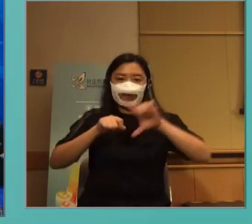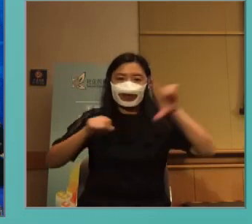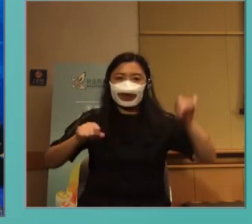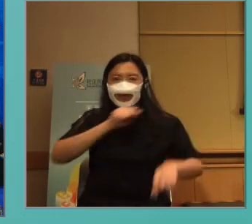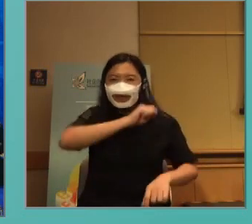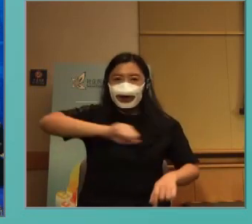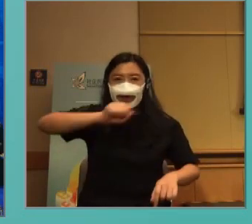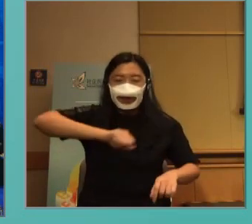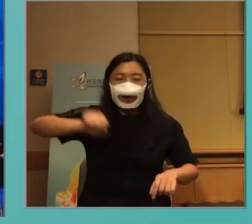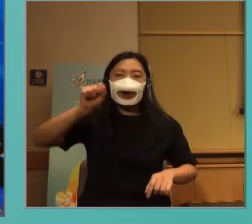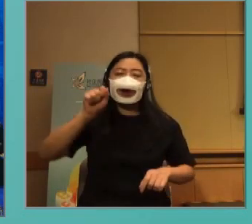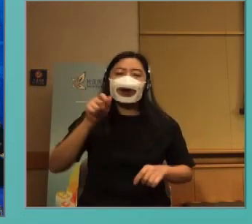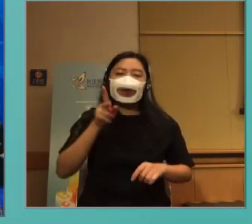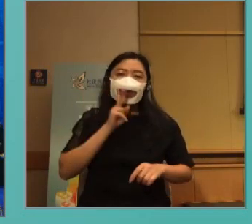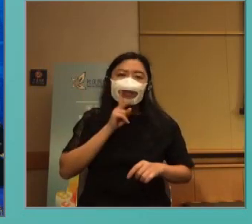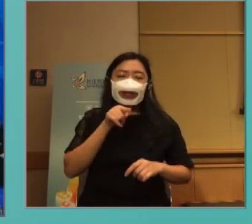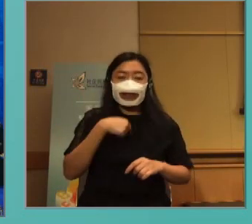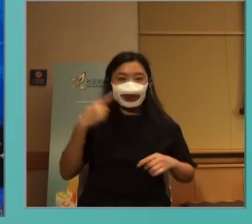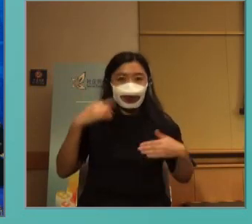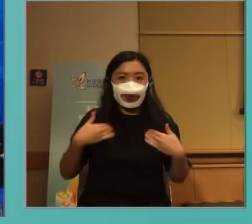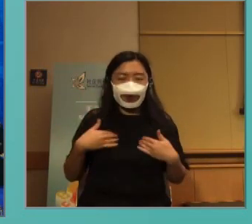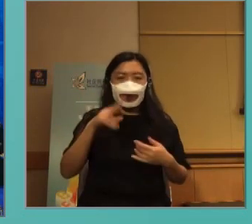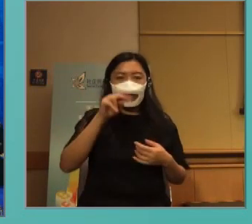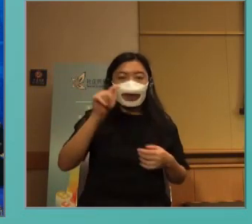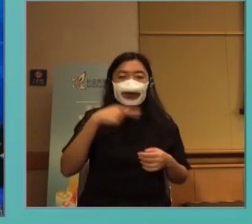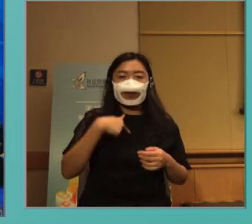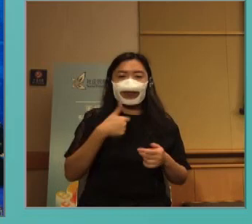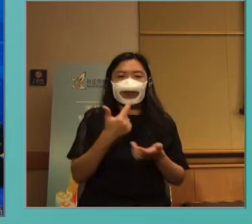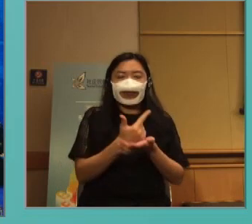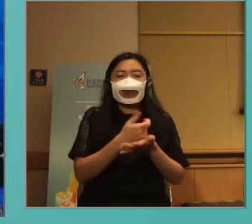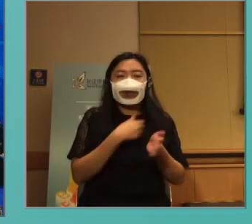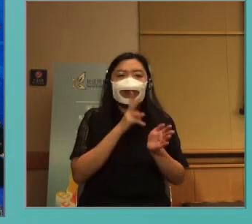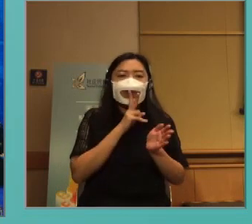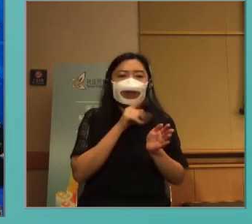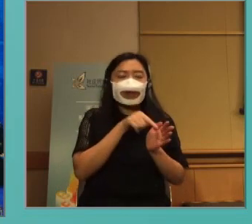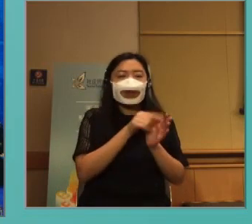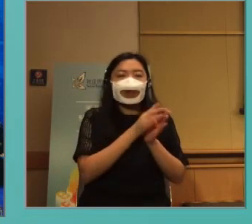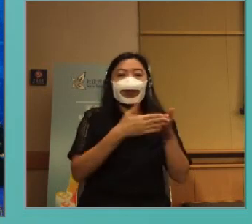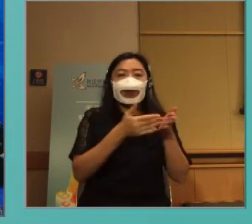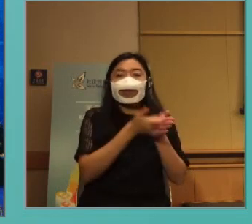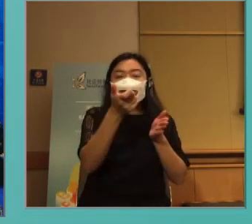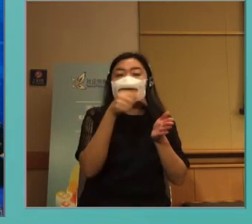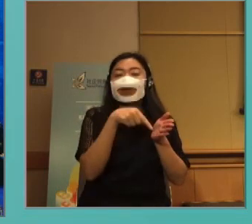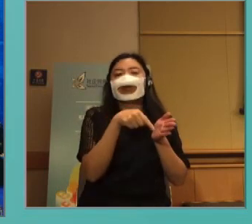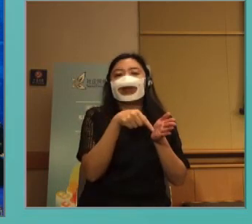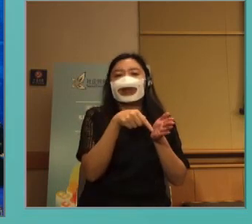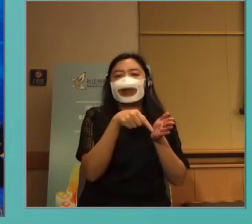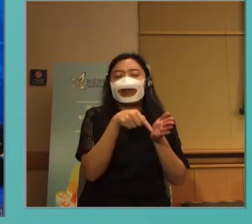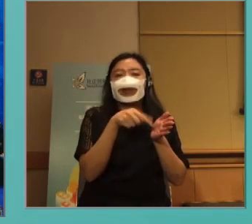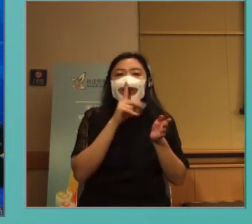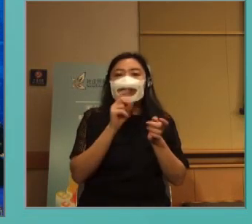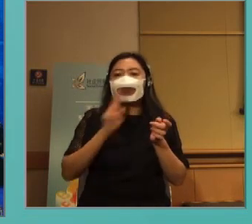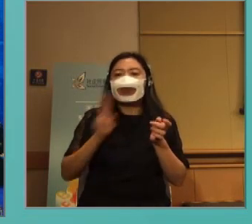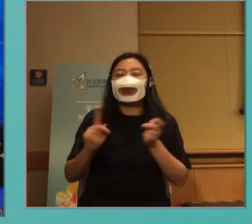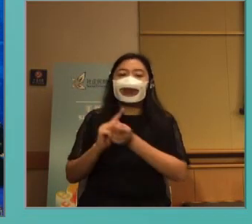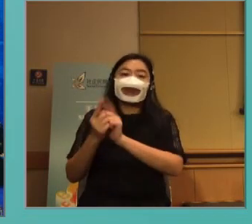NFTs, you need a wallet. Your wallet is your Web3 proxy. So first thing you need to learn, the first risk you need to take is